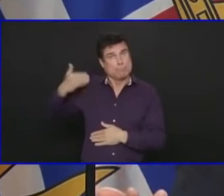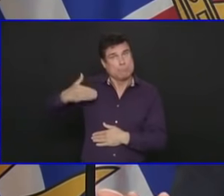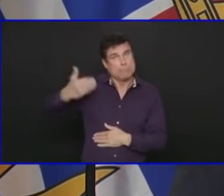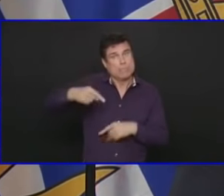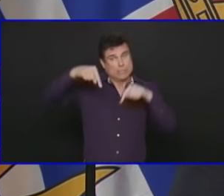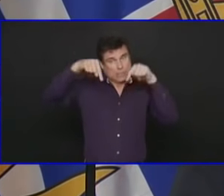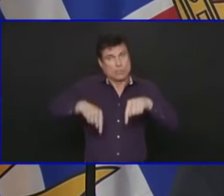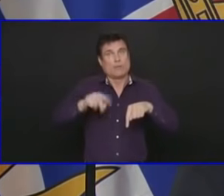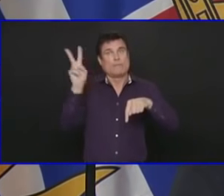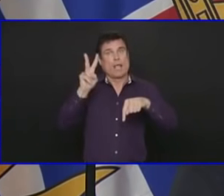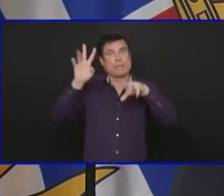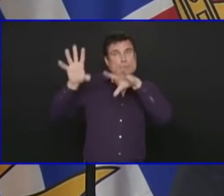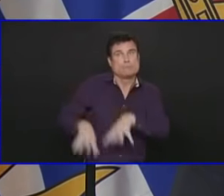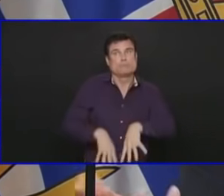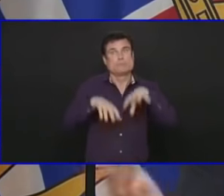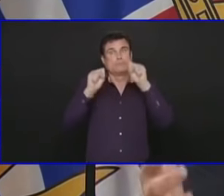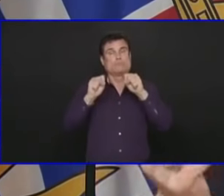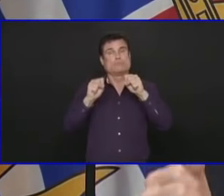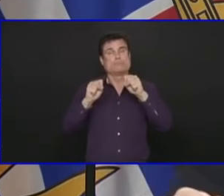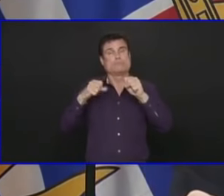would not see there being an